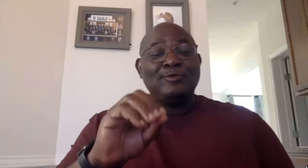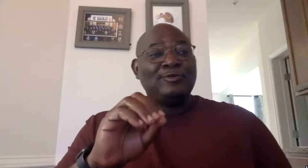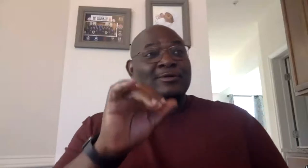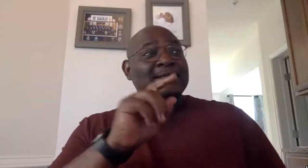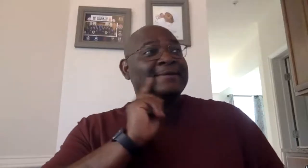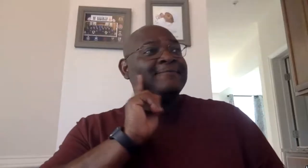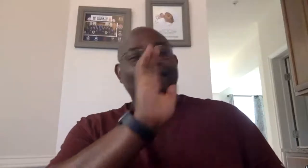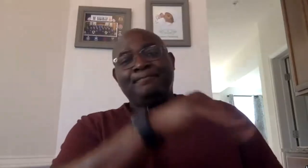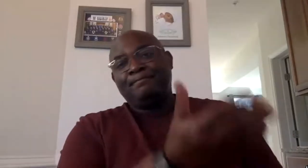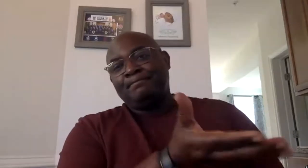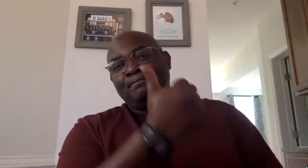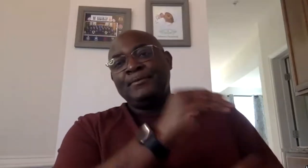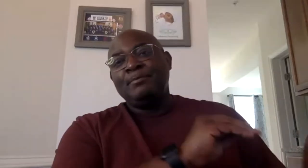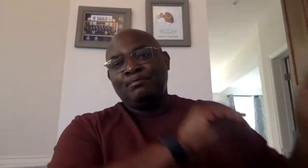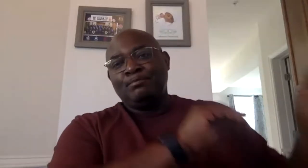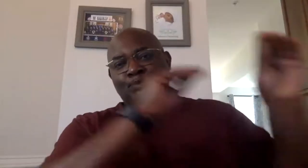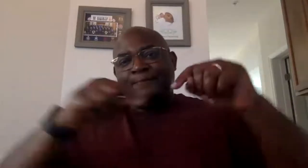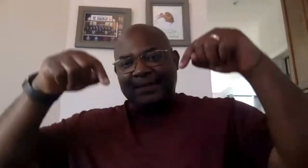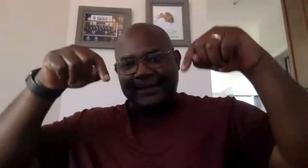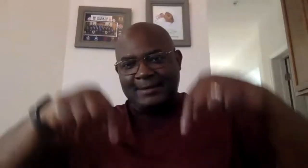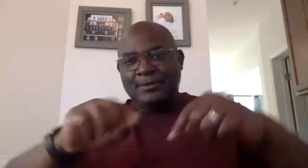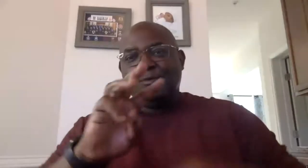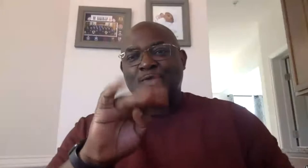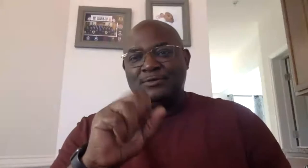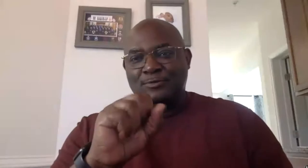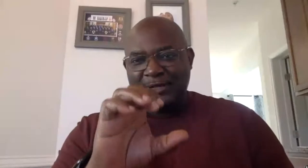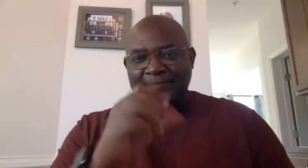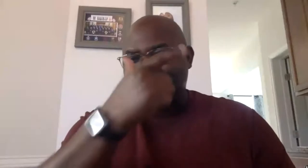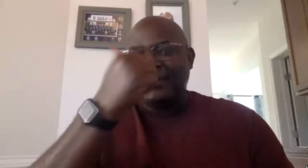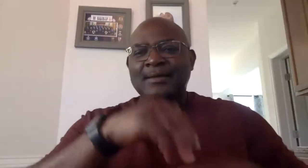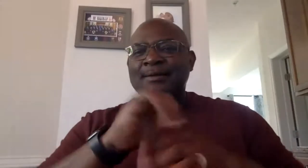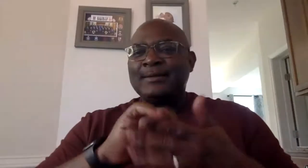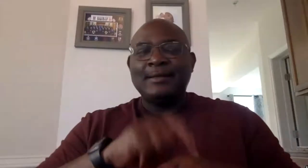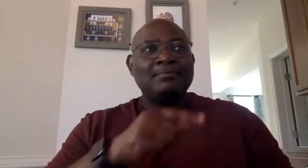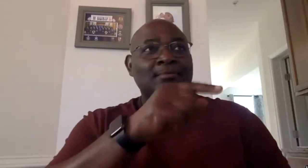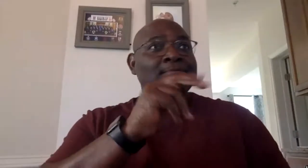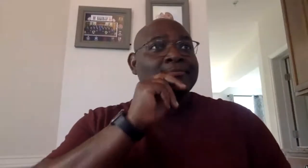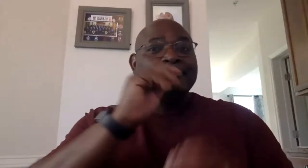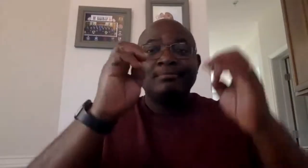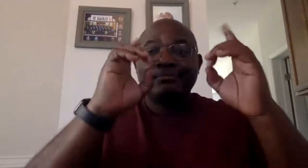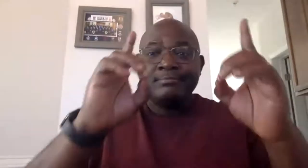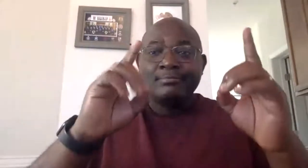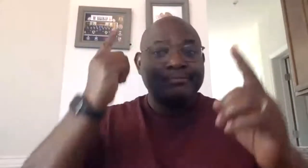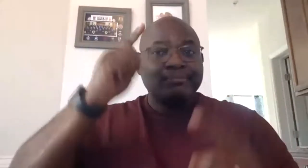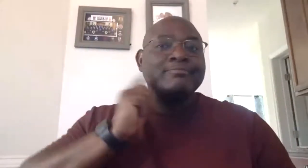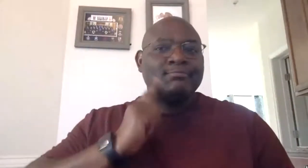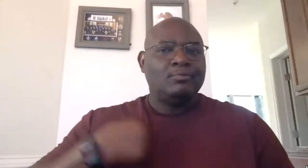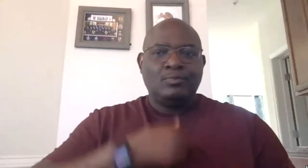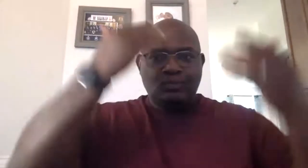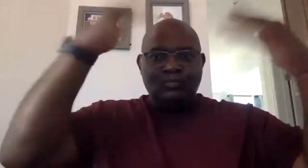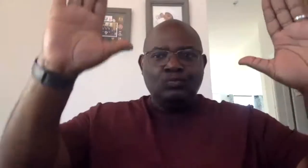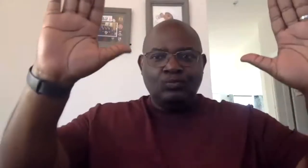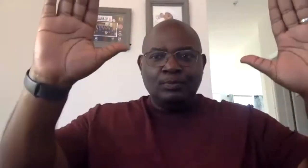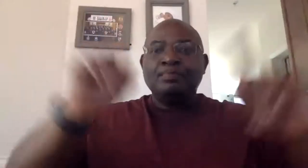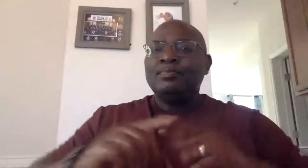Wisconsin? From Wisconsin. So then we had moved here to Wisconsin.